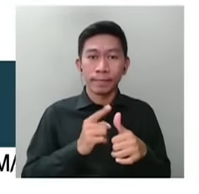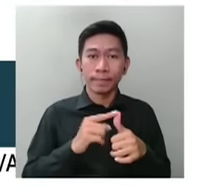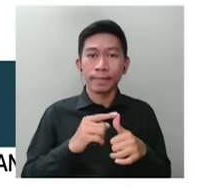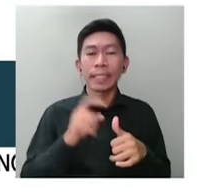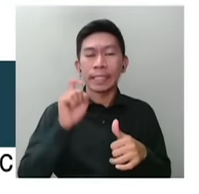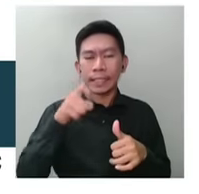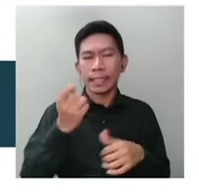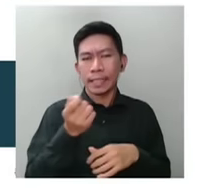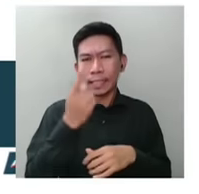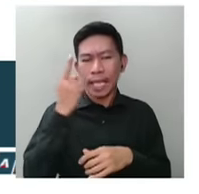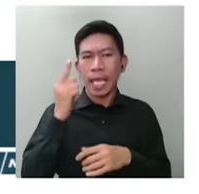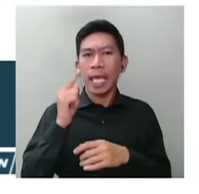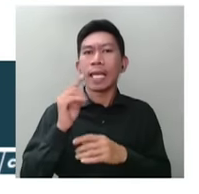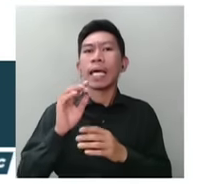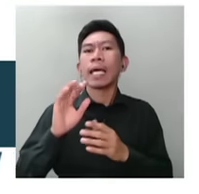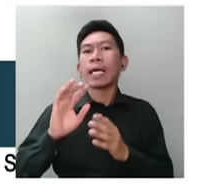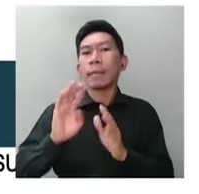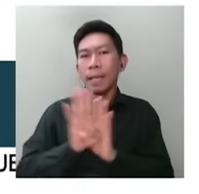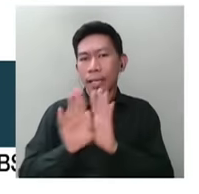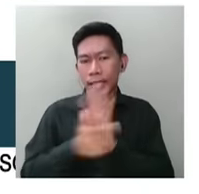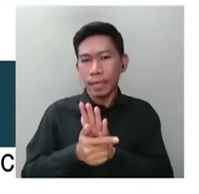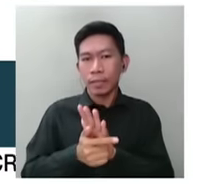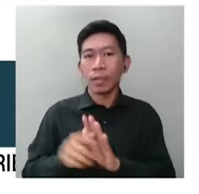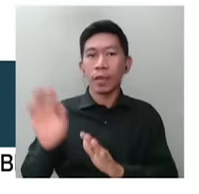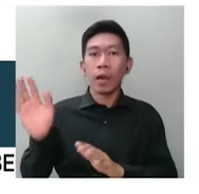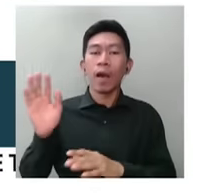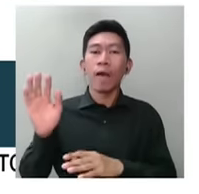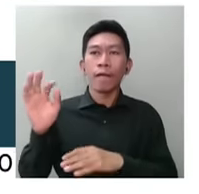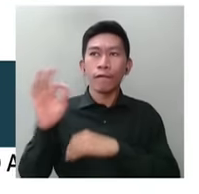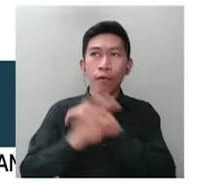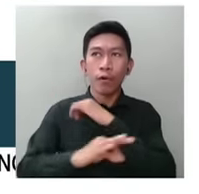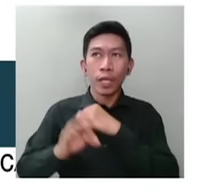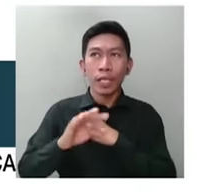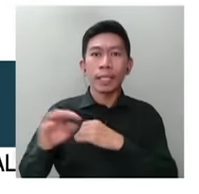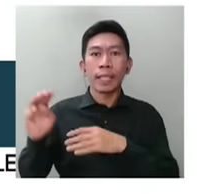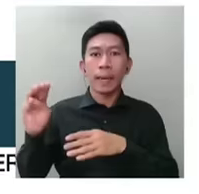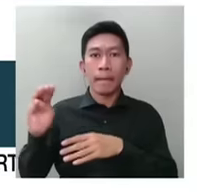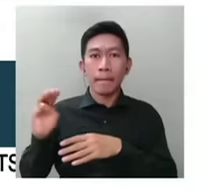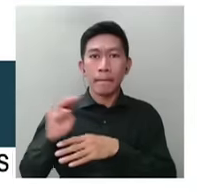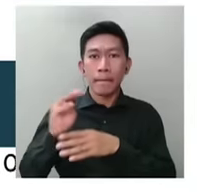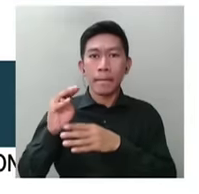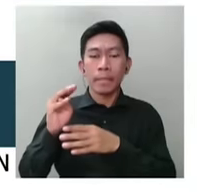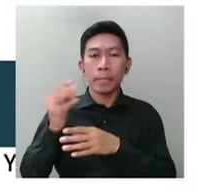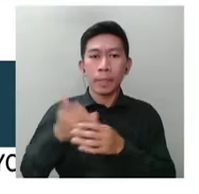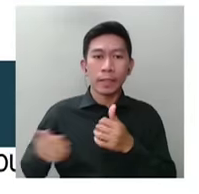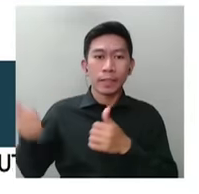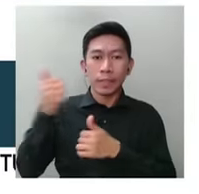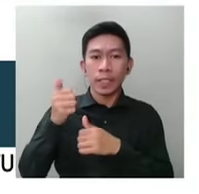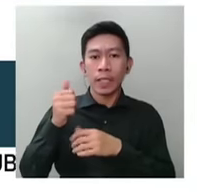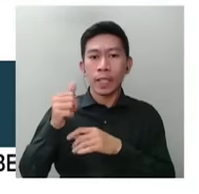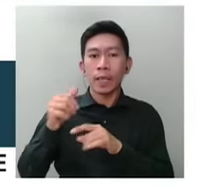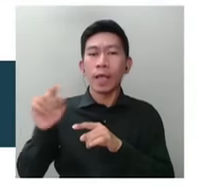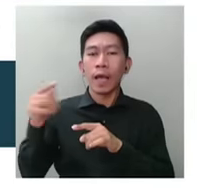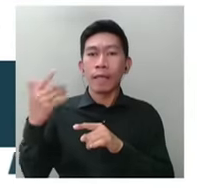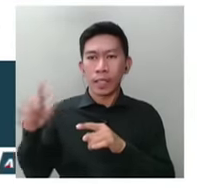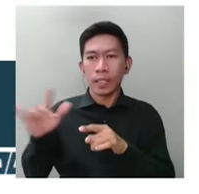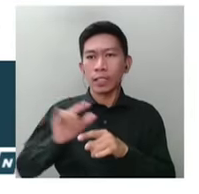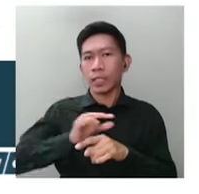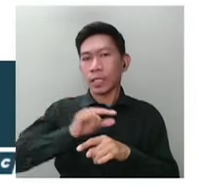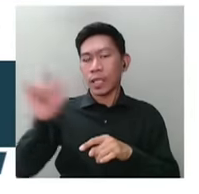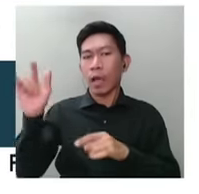Foreign Minister Wang Yi was just in Malaysia early this month, you know, trying to basically assure that